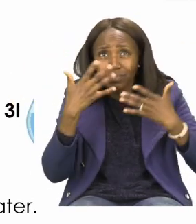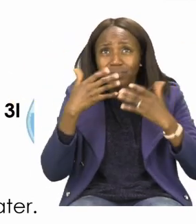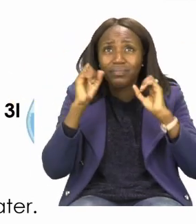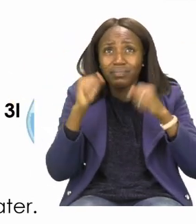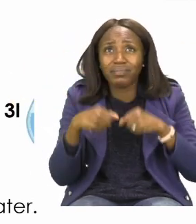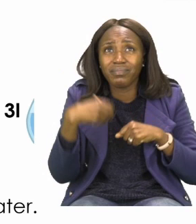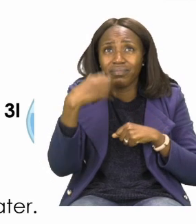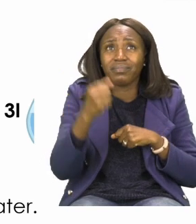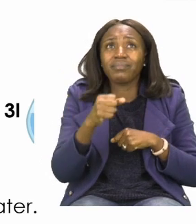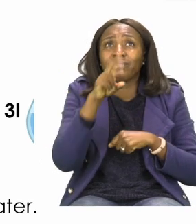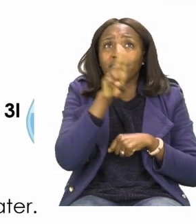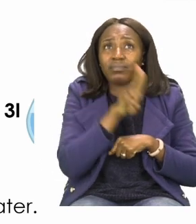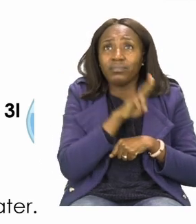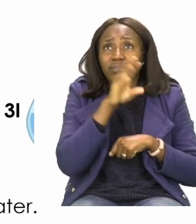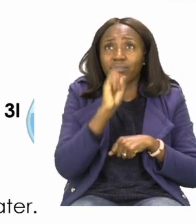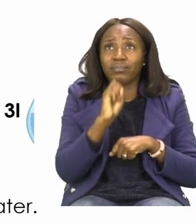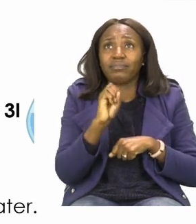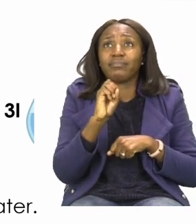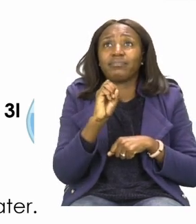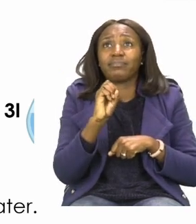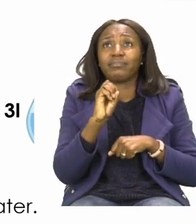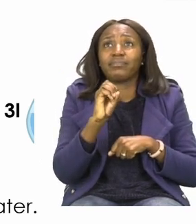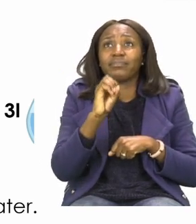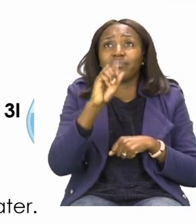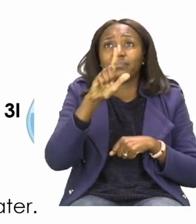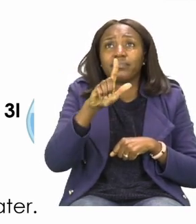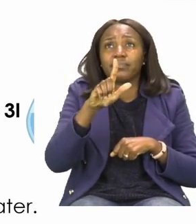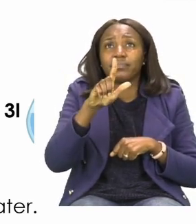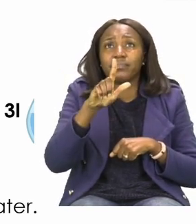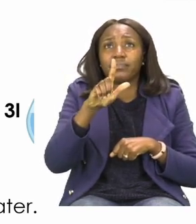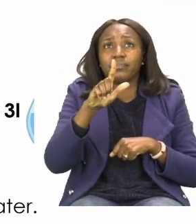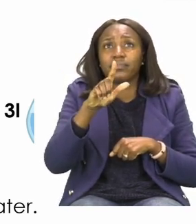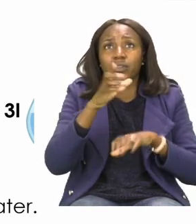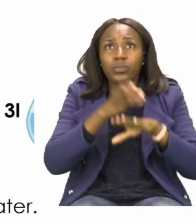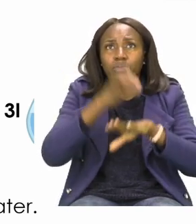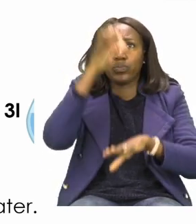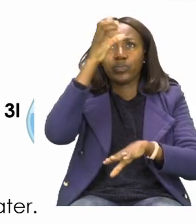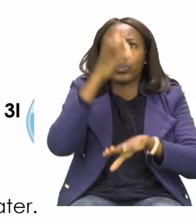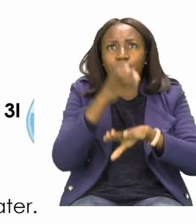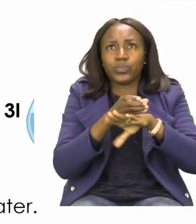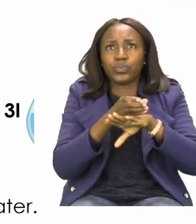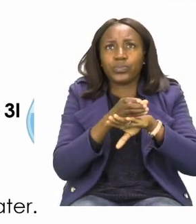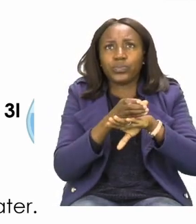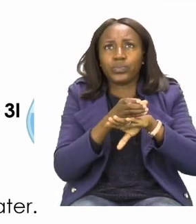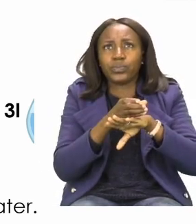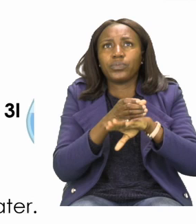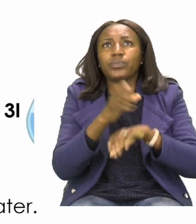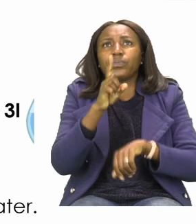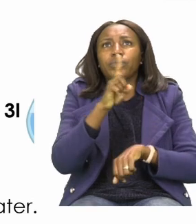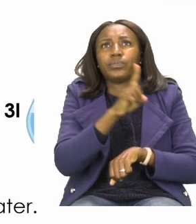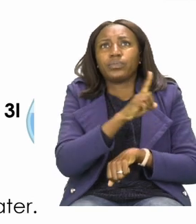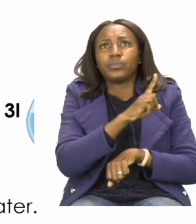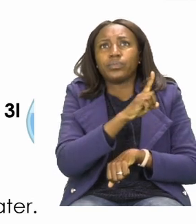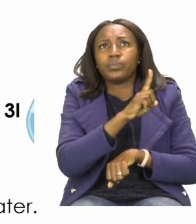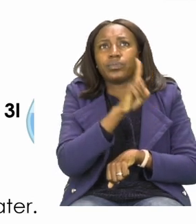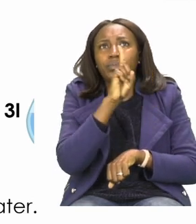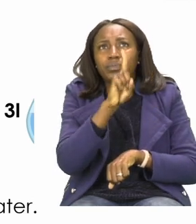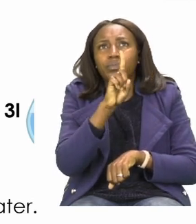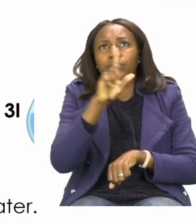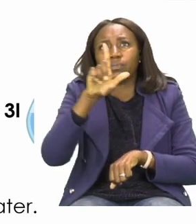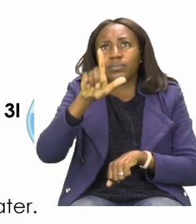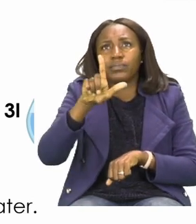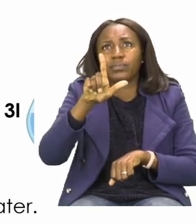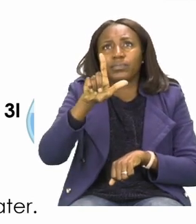20 liters. The bottle is 1